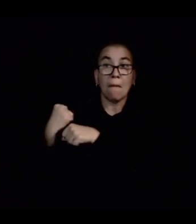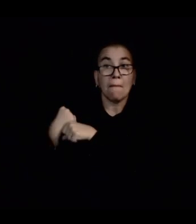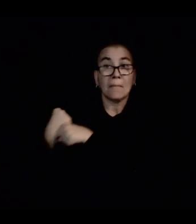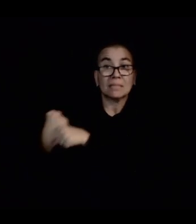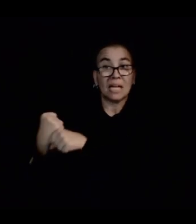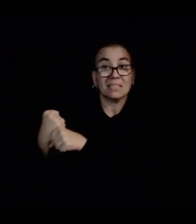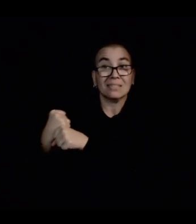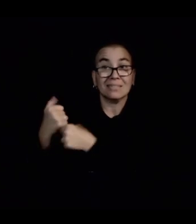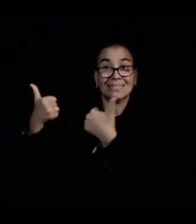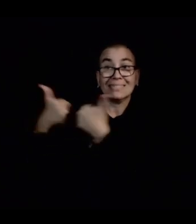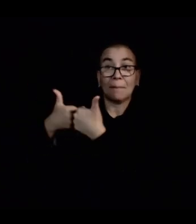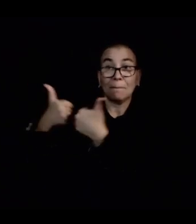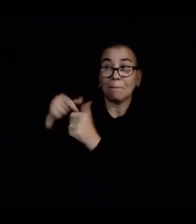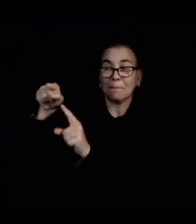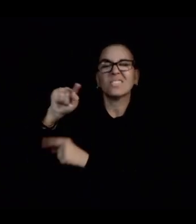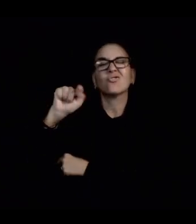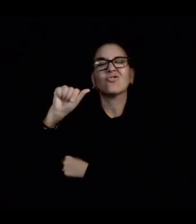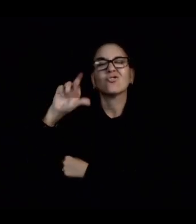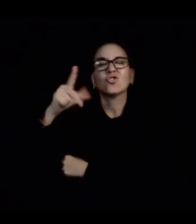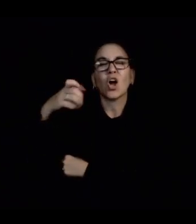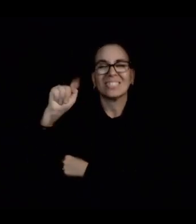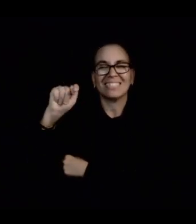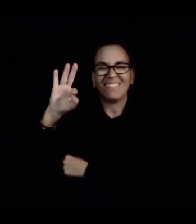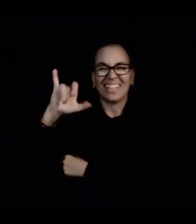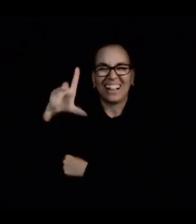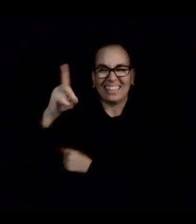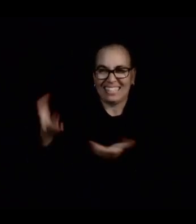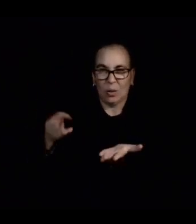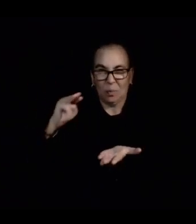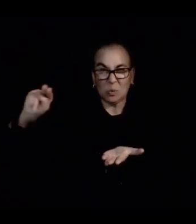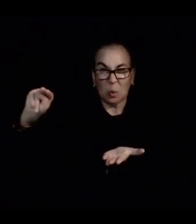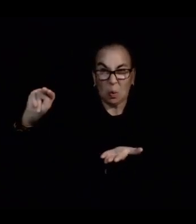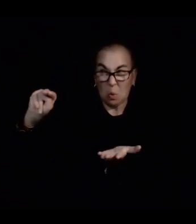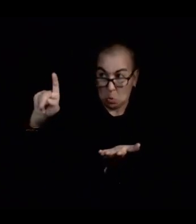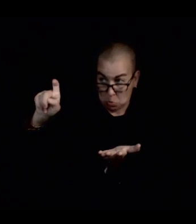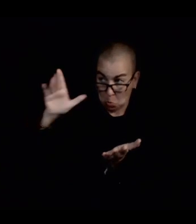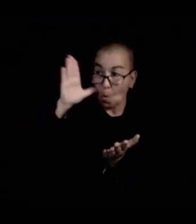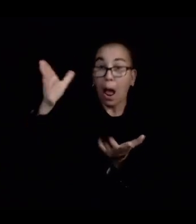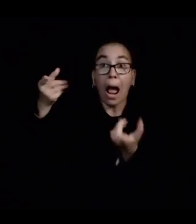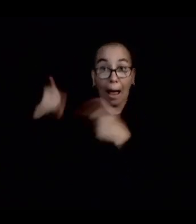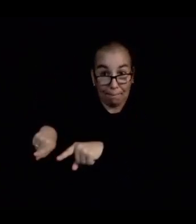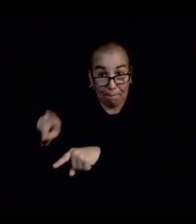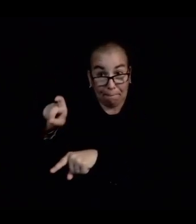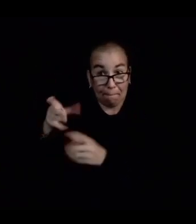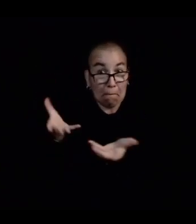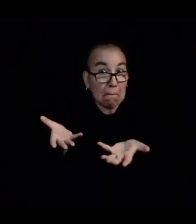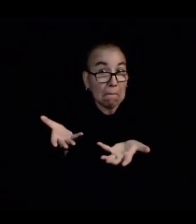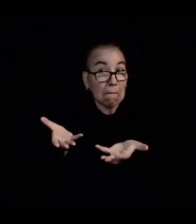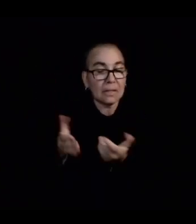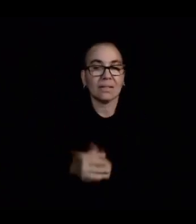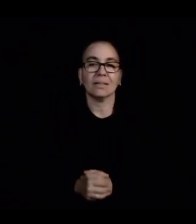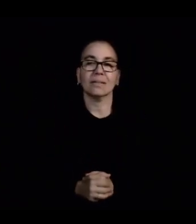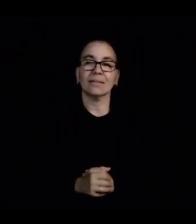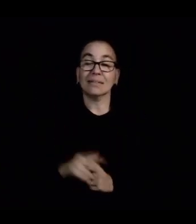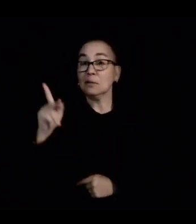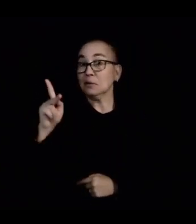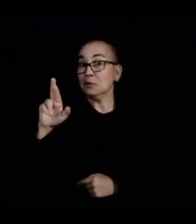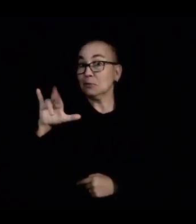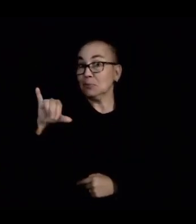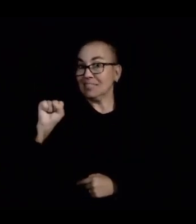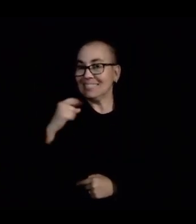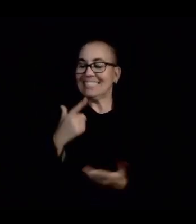Well, I can tell you that there are a lot of people that I know that certainly hope that would be the case. They're very eager for the opportunity